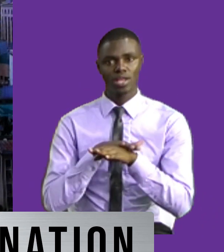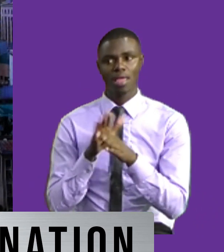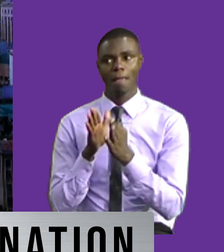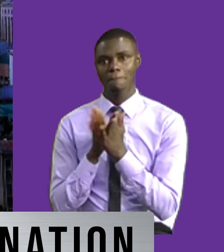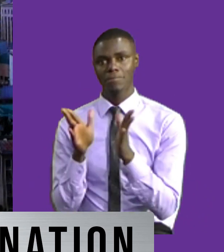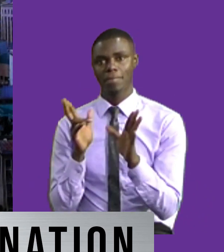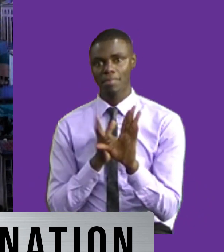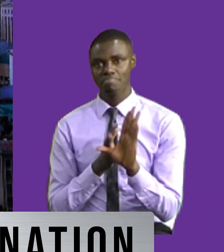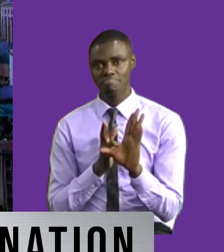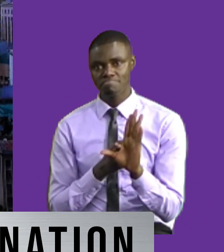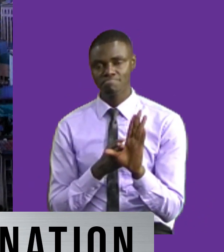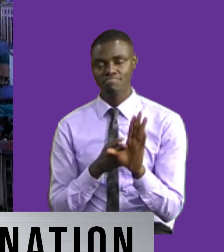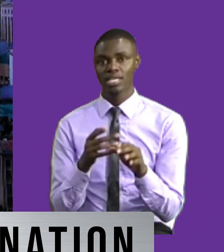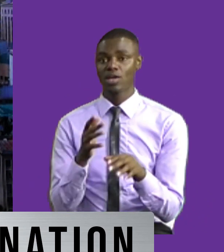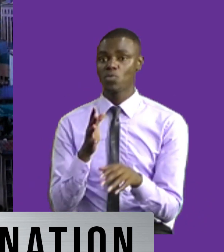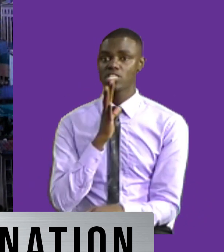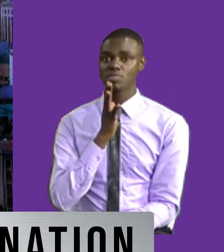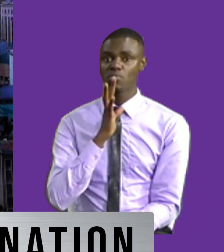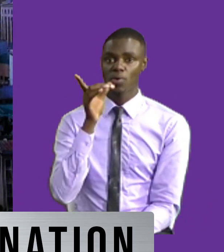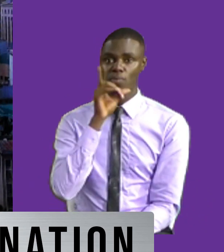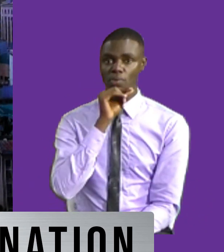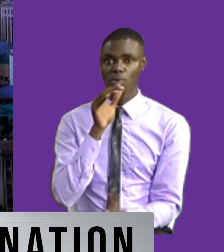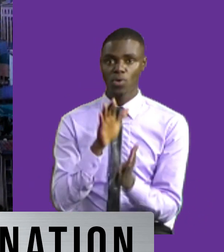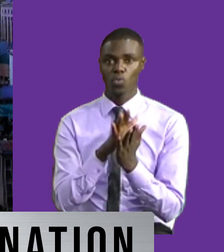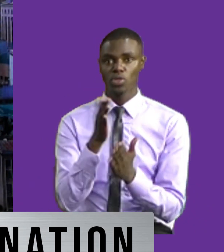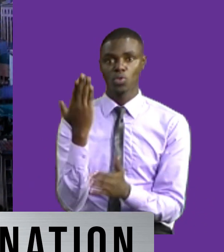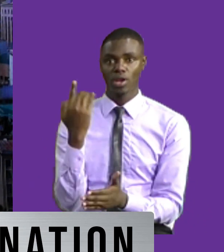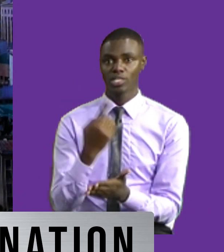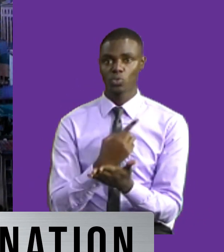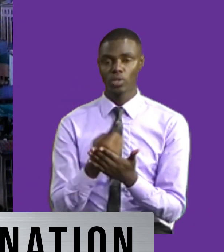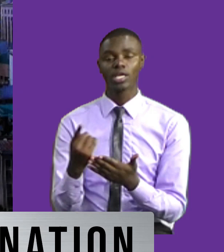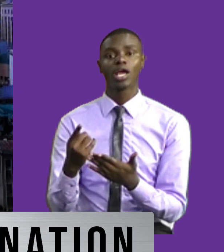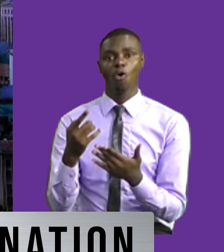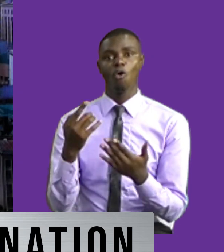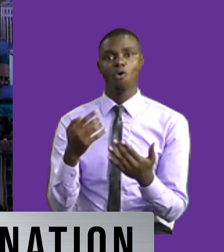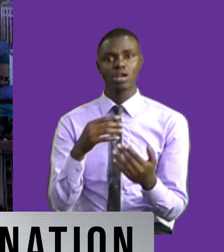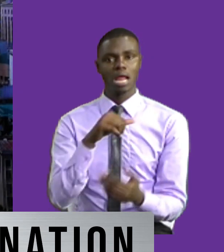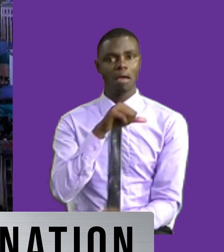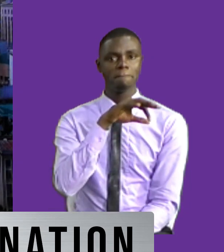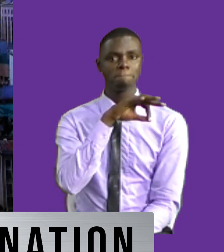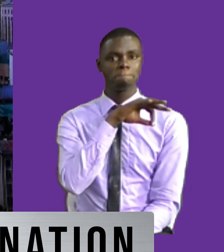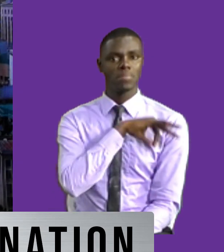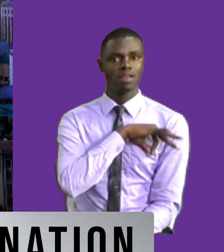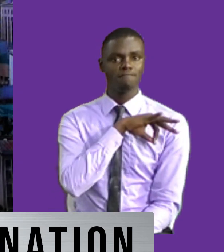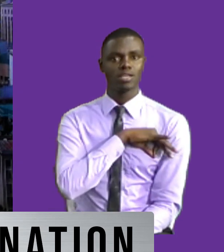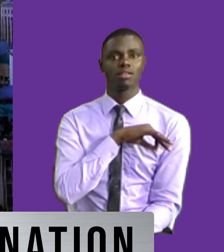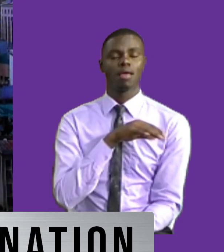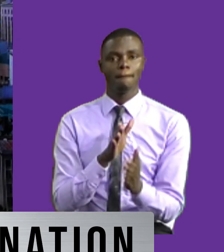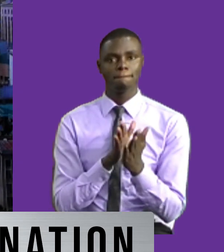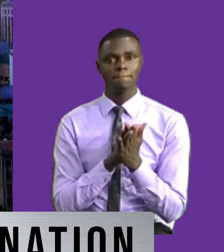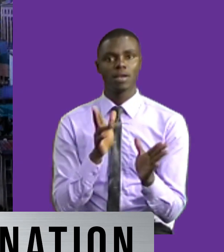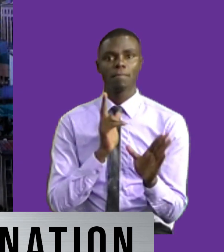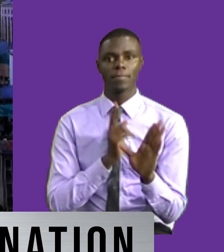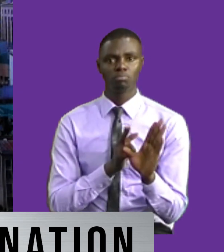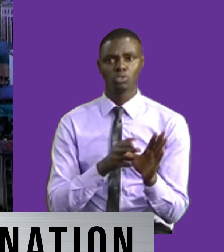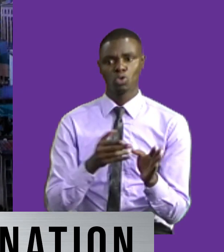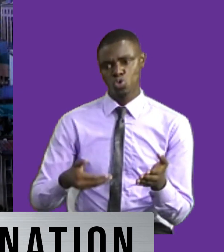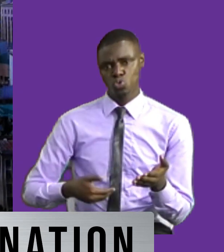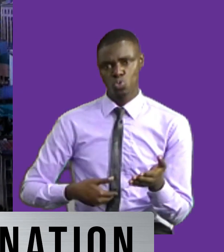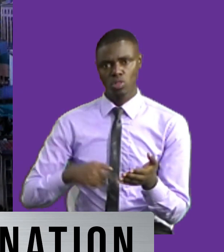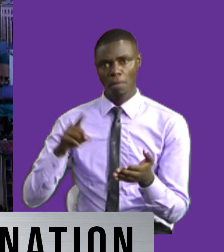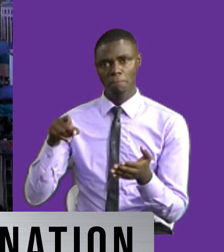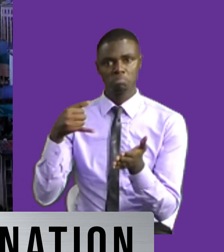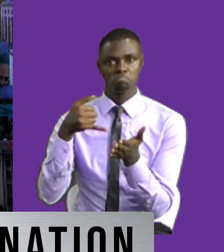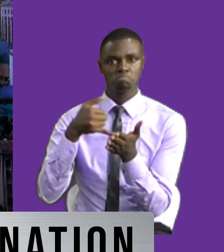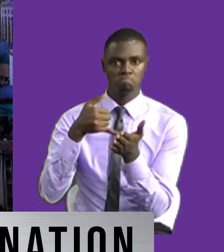public participation, as we spoke with you last week on realistic public participation, demands that the youth put their